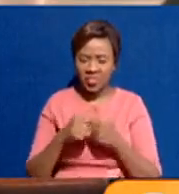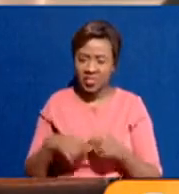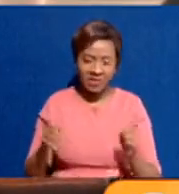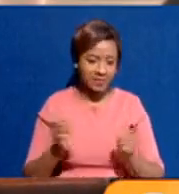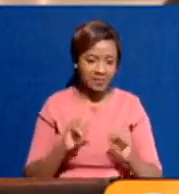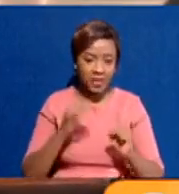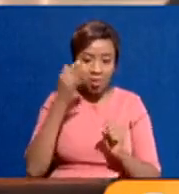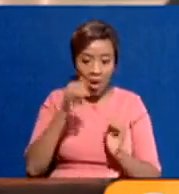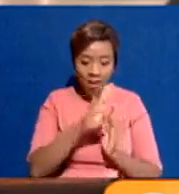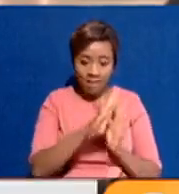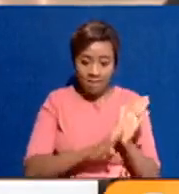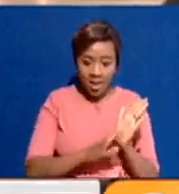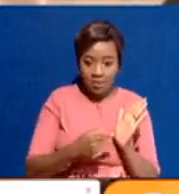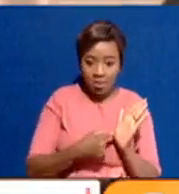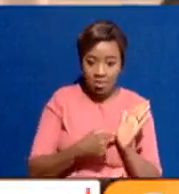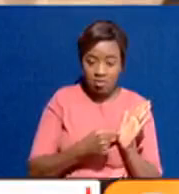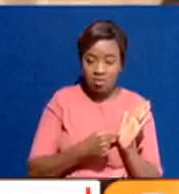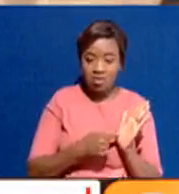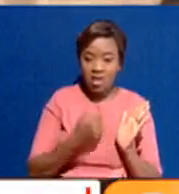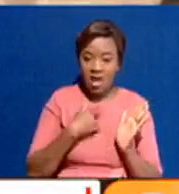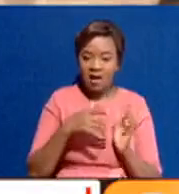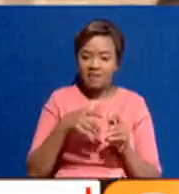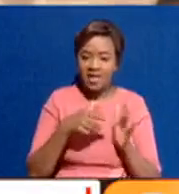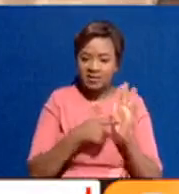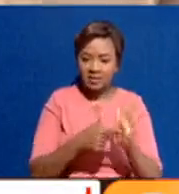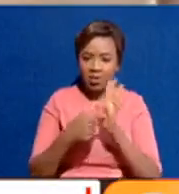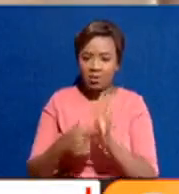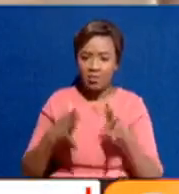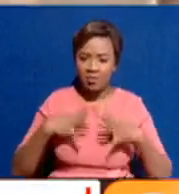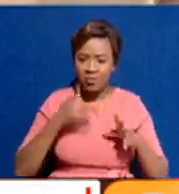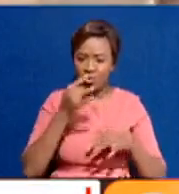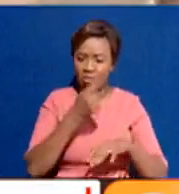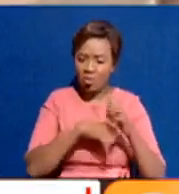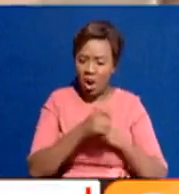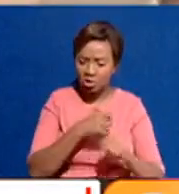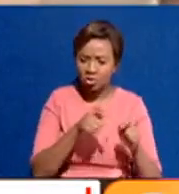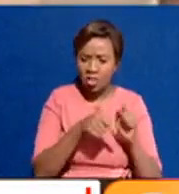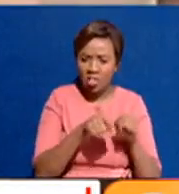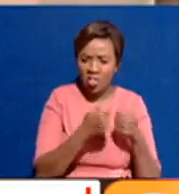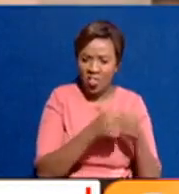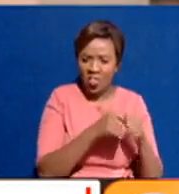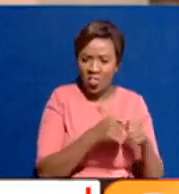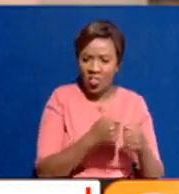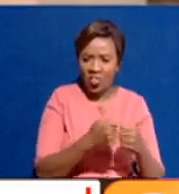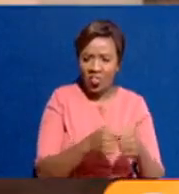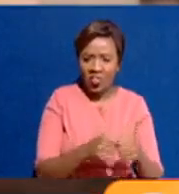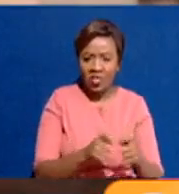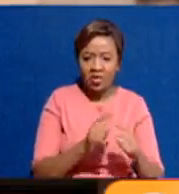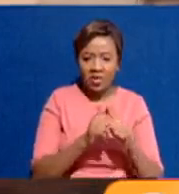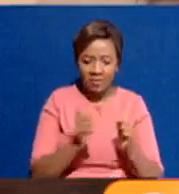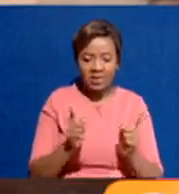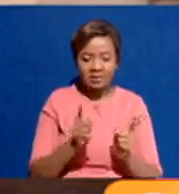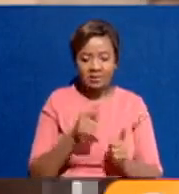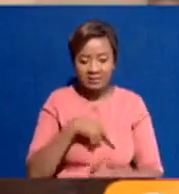The Bible is full of examples of people who did nothing wrong, yet they were robbed